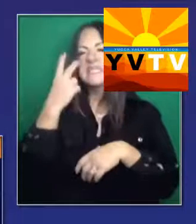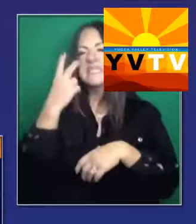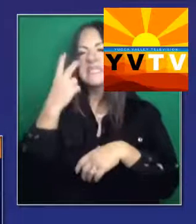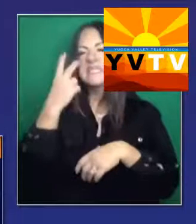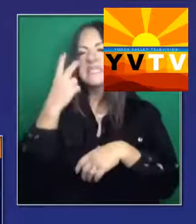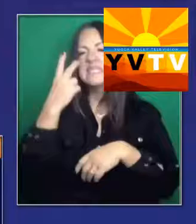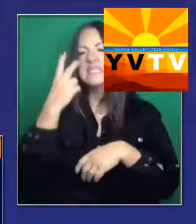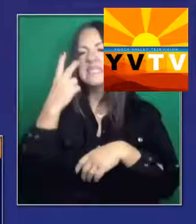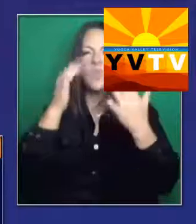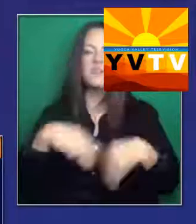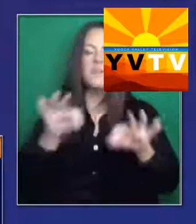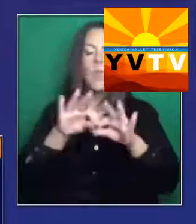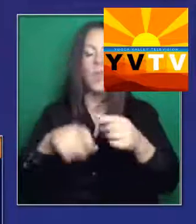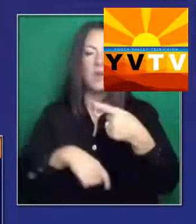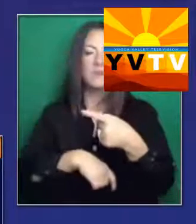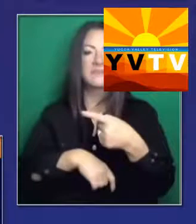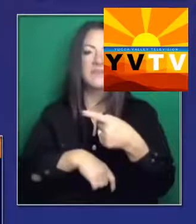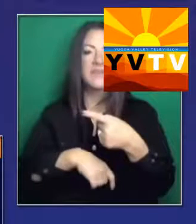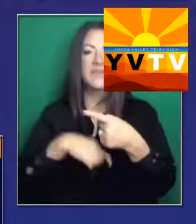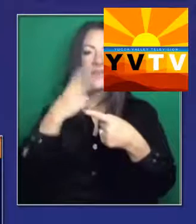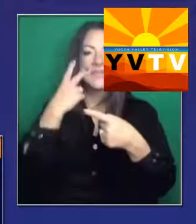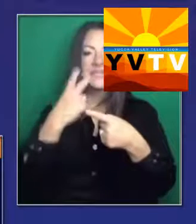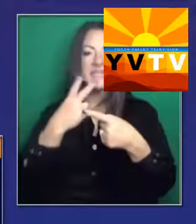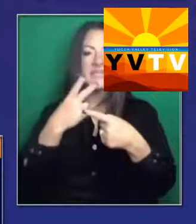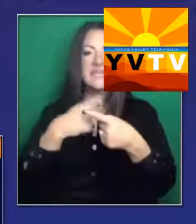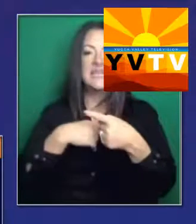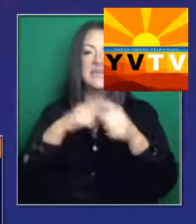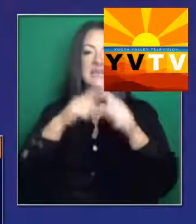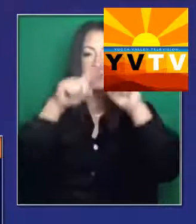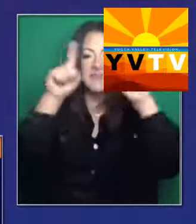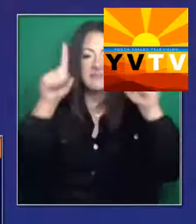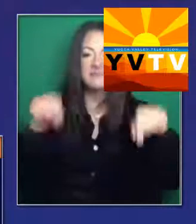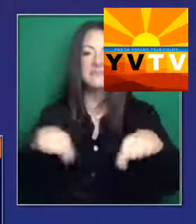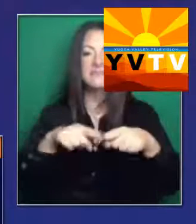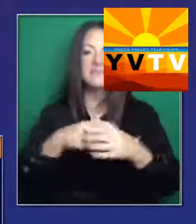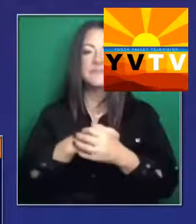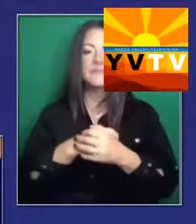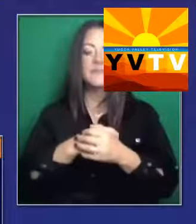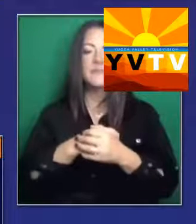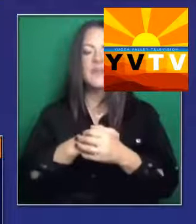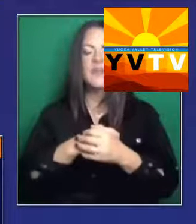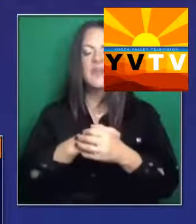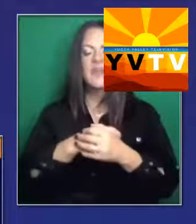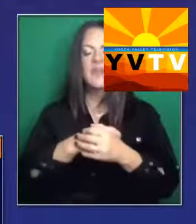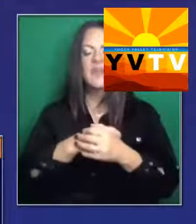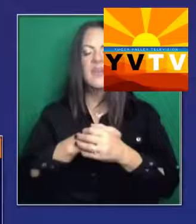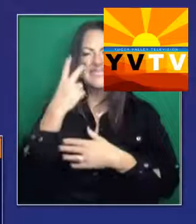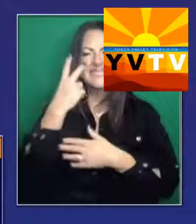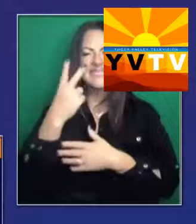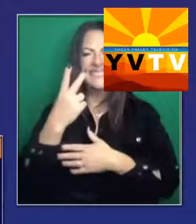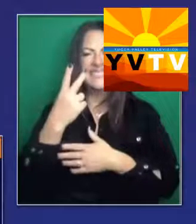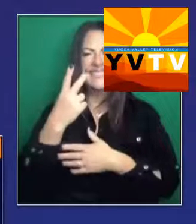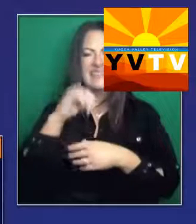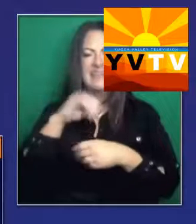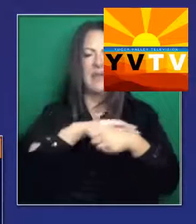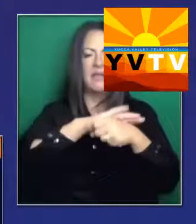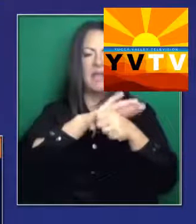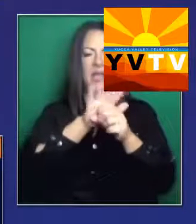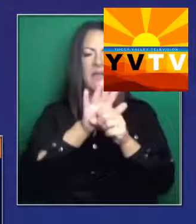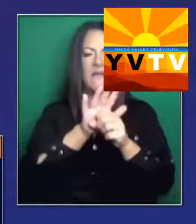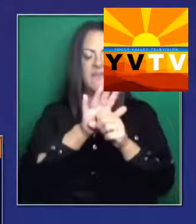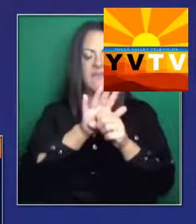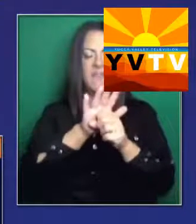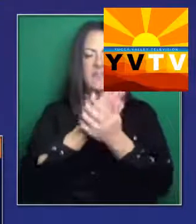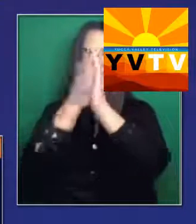the importance of our preventative measures, particularly now with a strain that's more easily transmittable, meaning